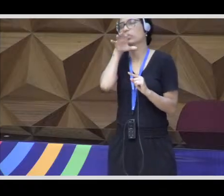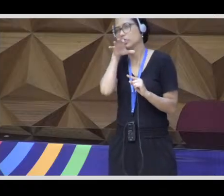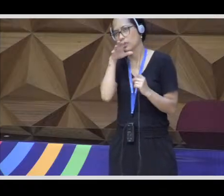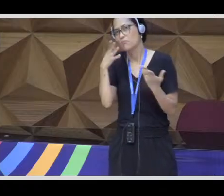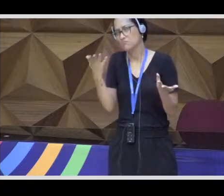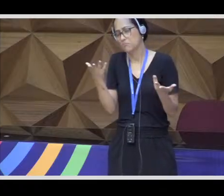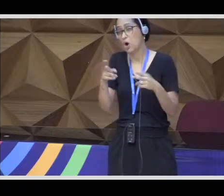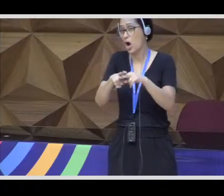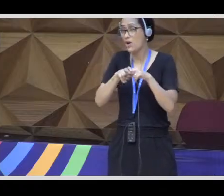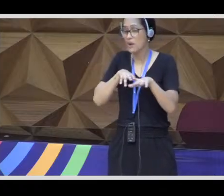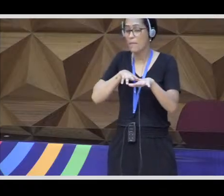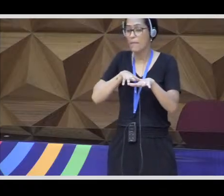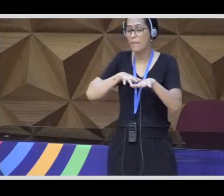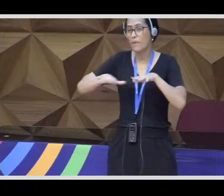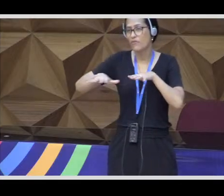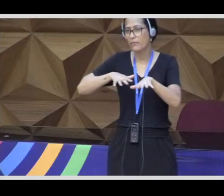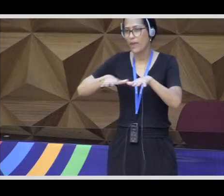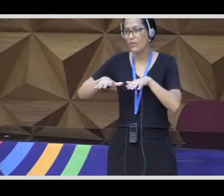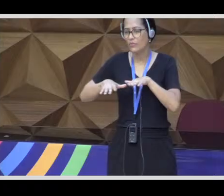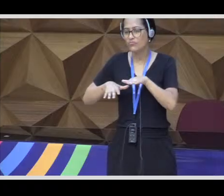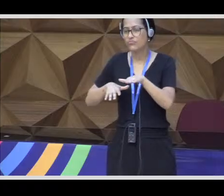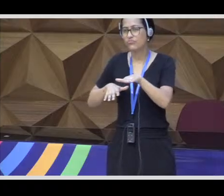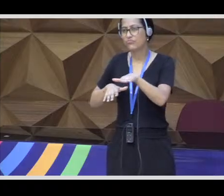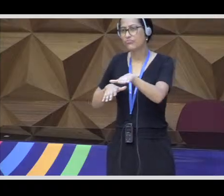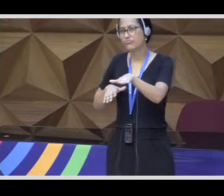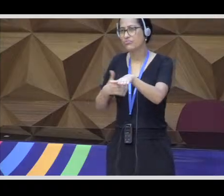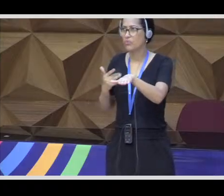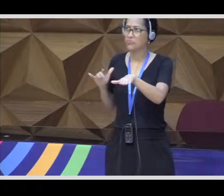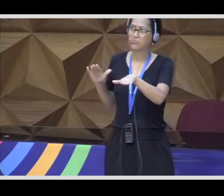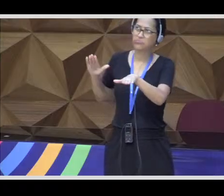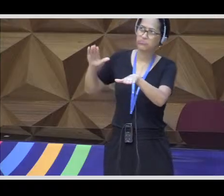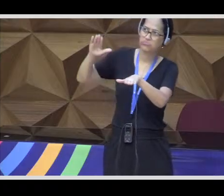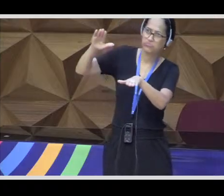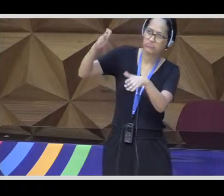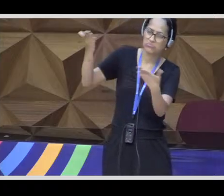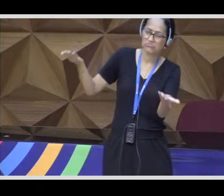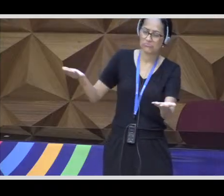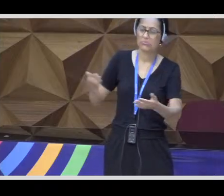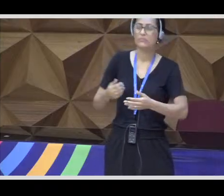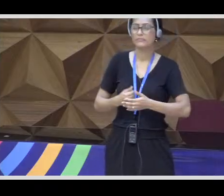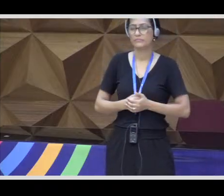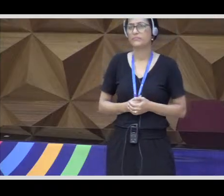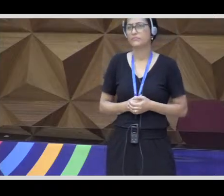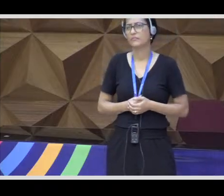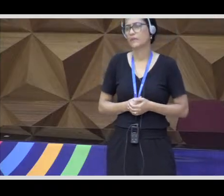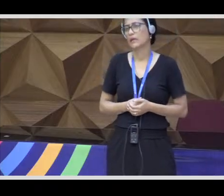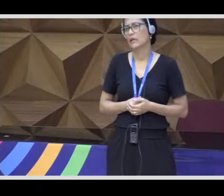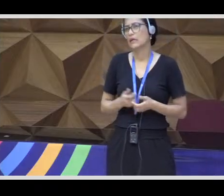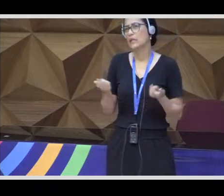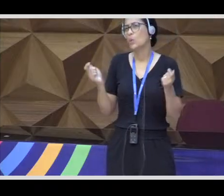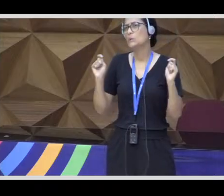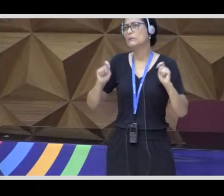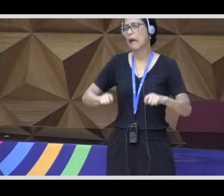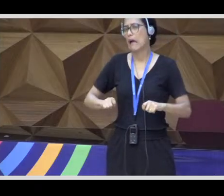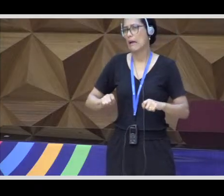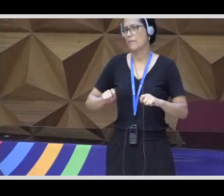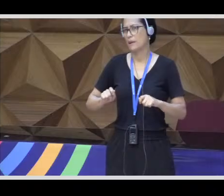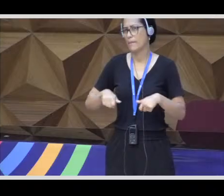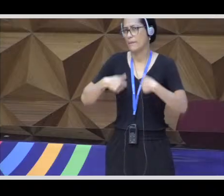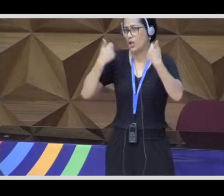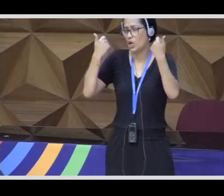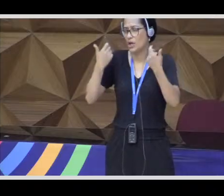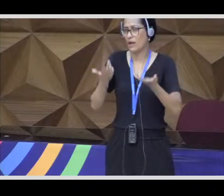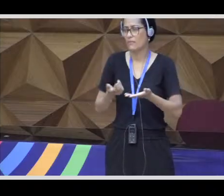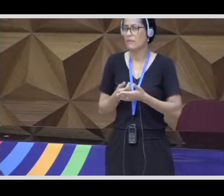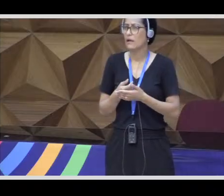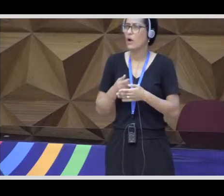can then unlock the potential of this travel time in the future. We can now use our travel time for more interesting things, be more flexible in the